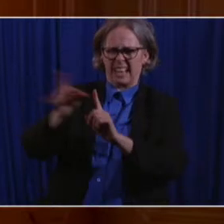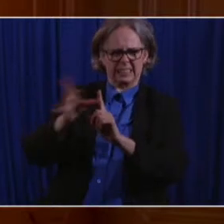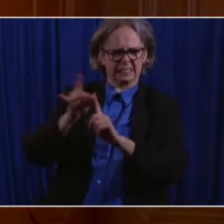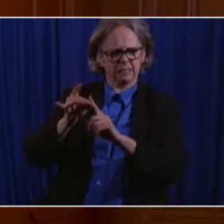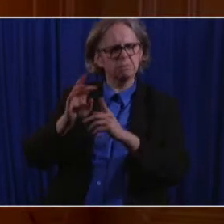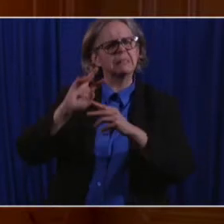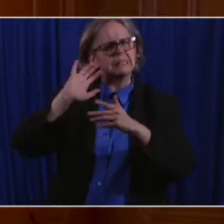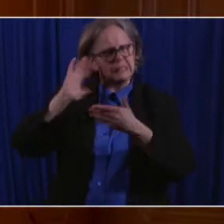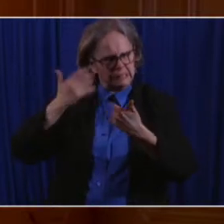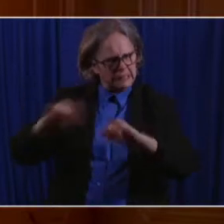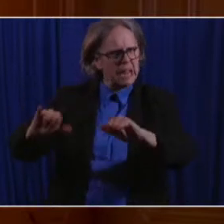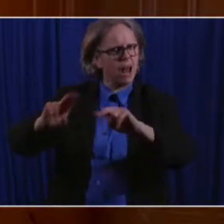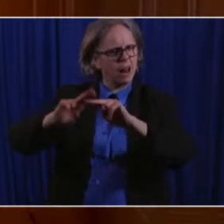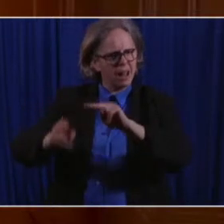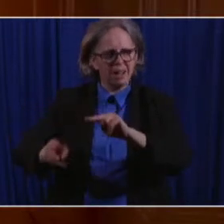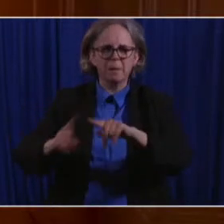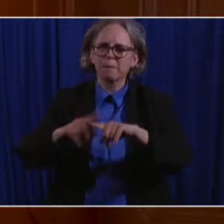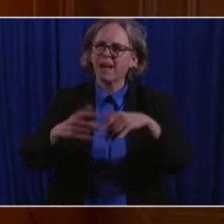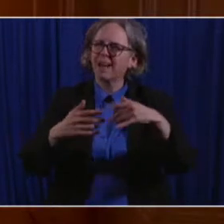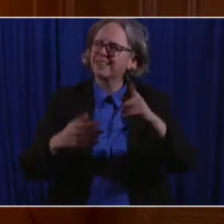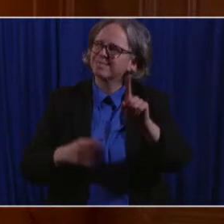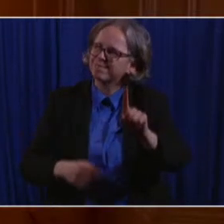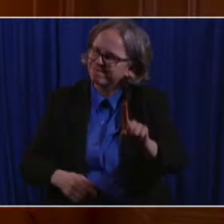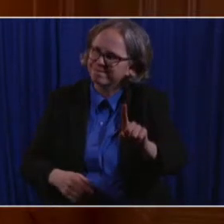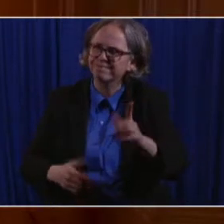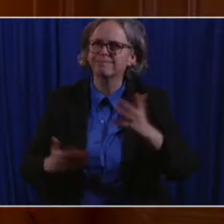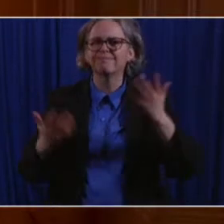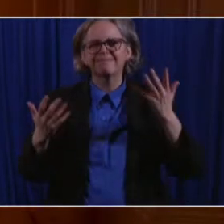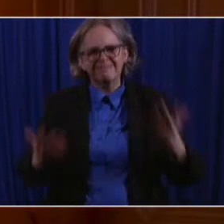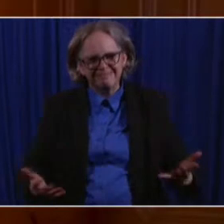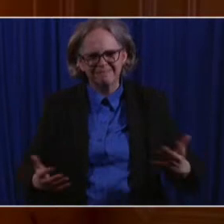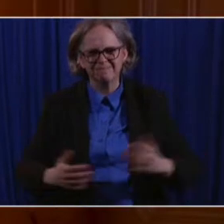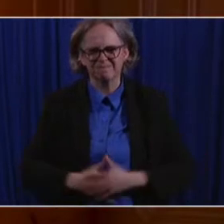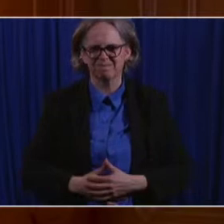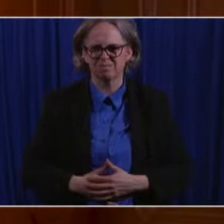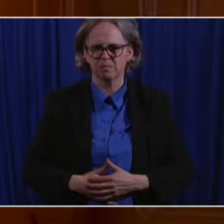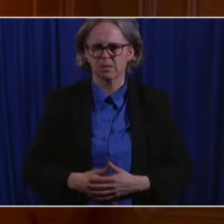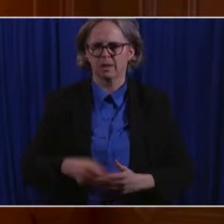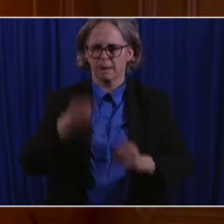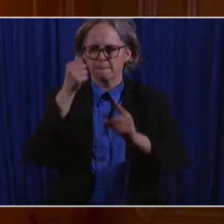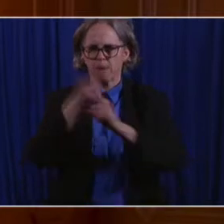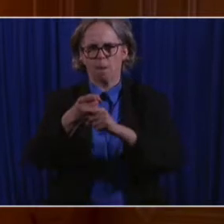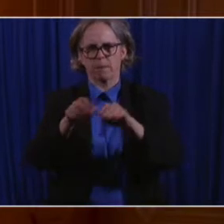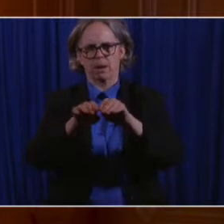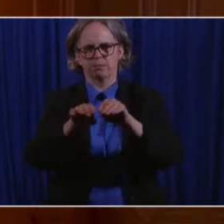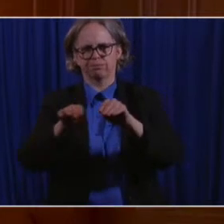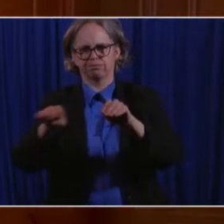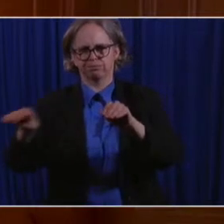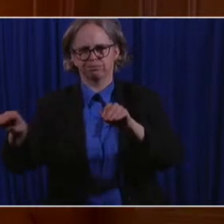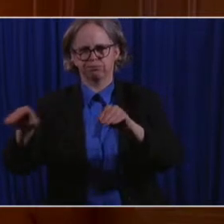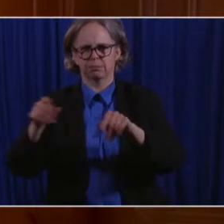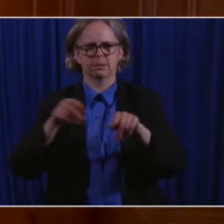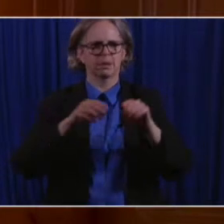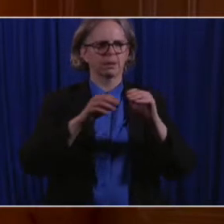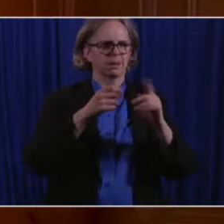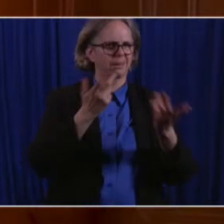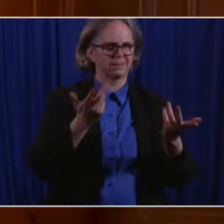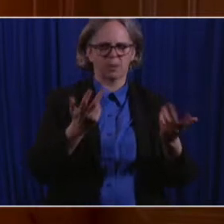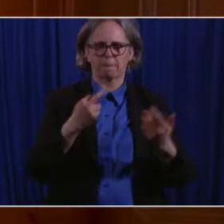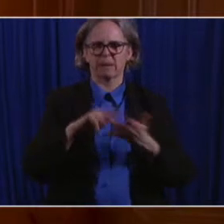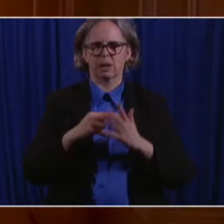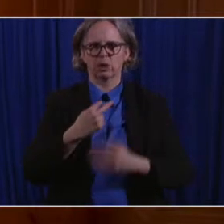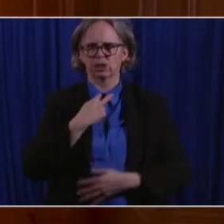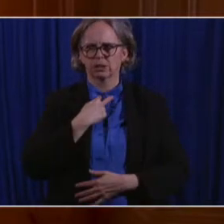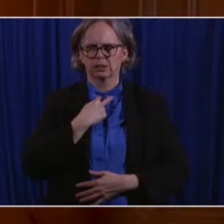December, but that decline has stopped, and we have now really flattened that out. A statewide case rate